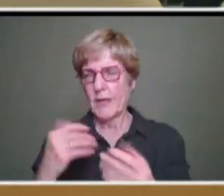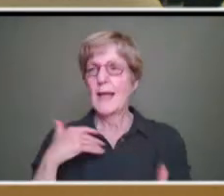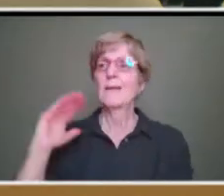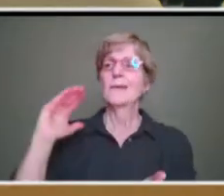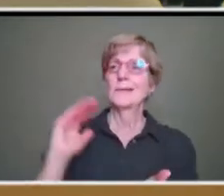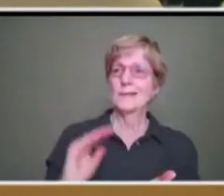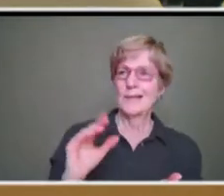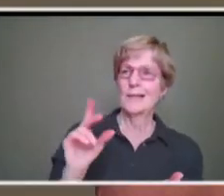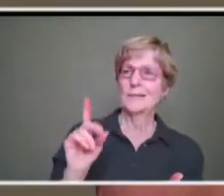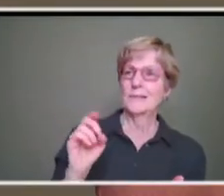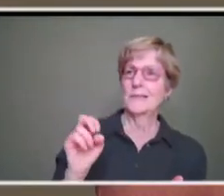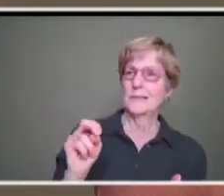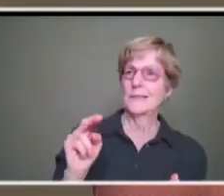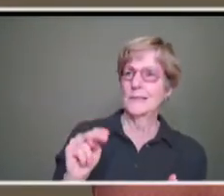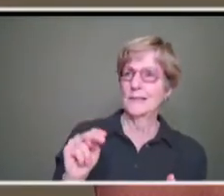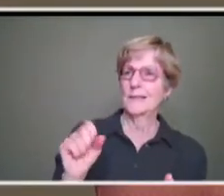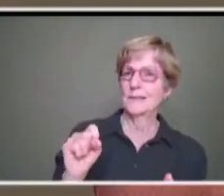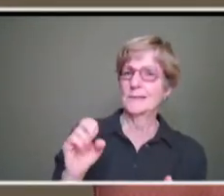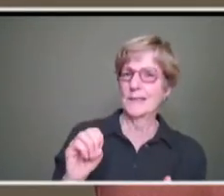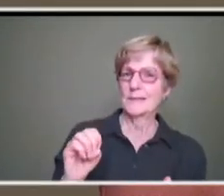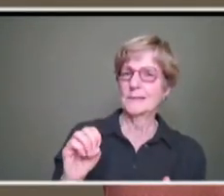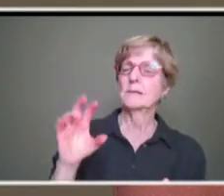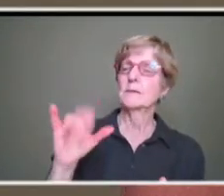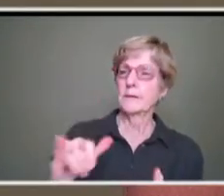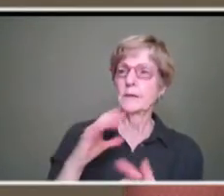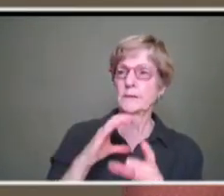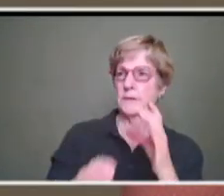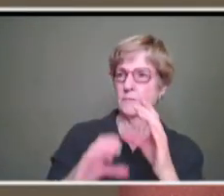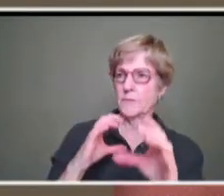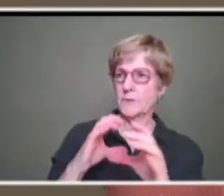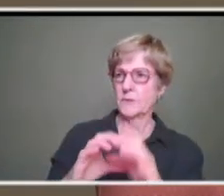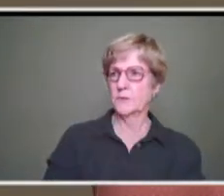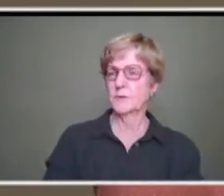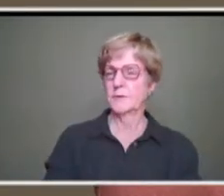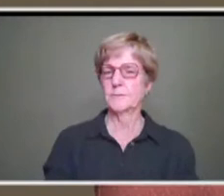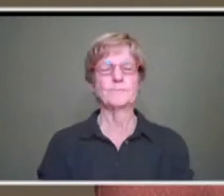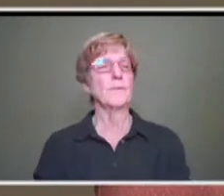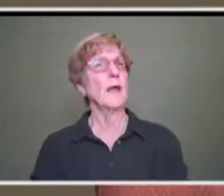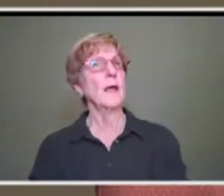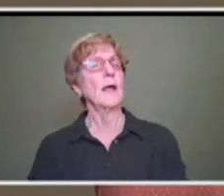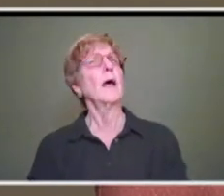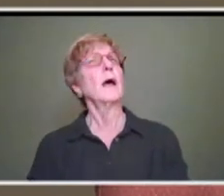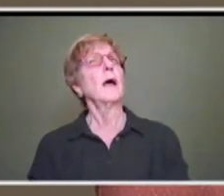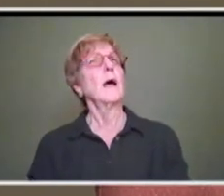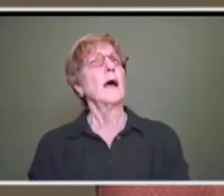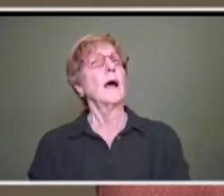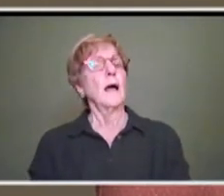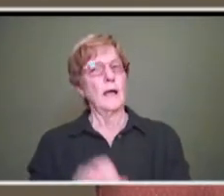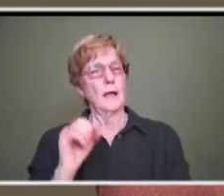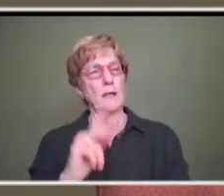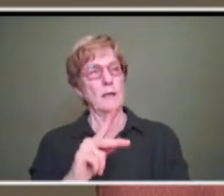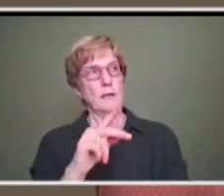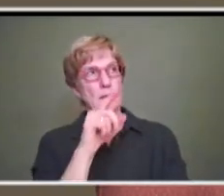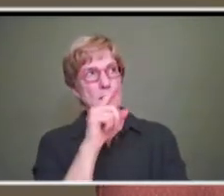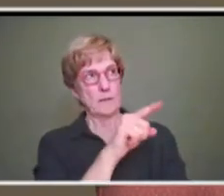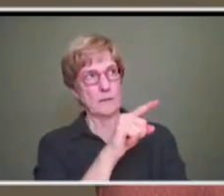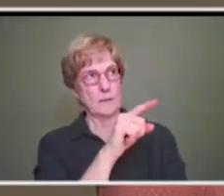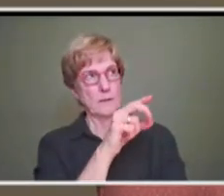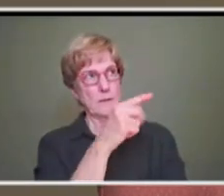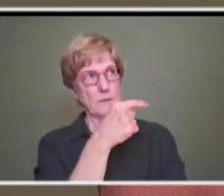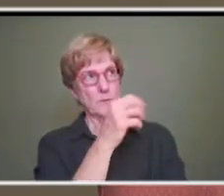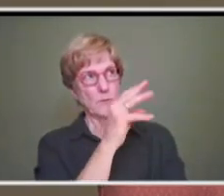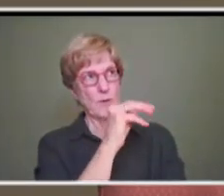the conversation we would have to have okay so I just want to make sure I'm Miss higler gray I'm looking at you